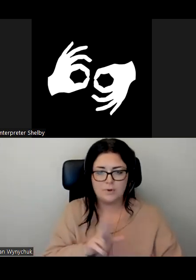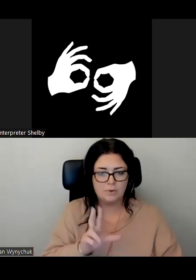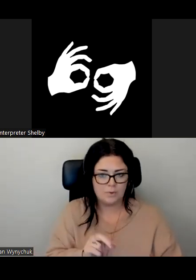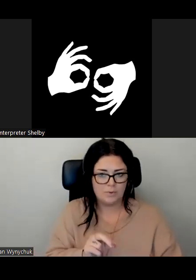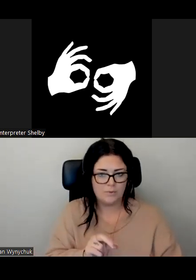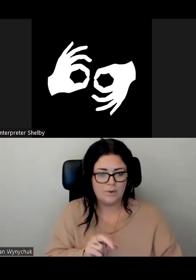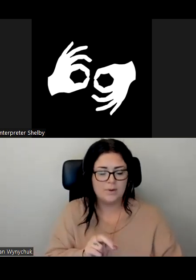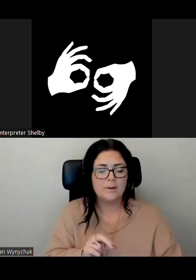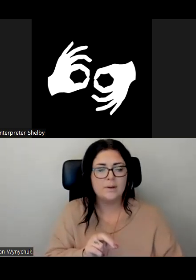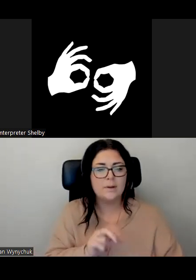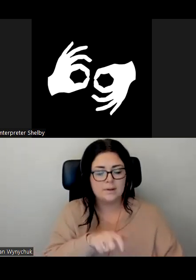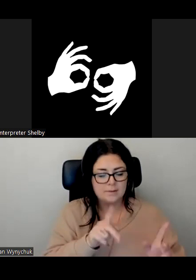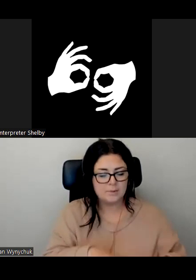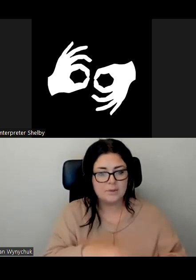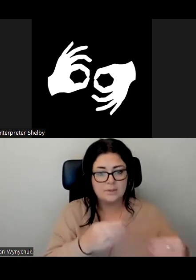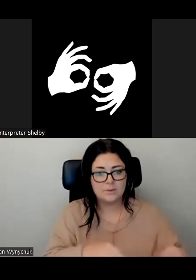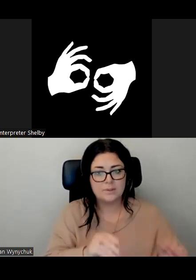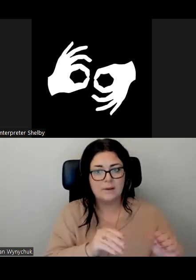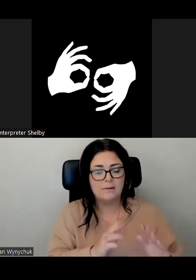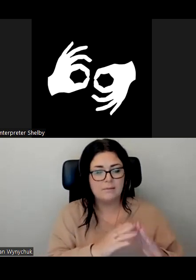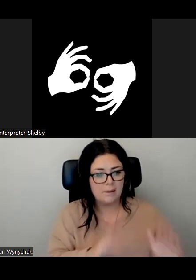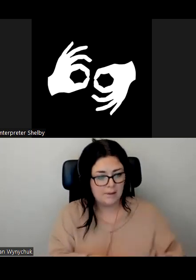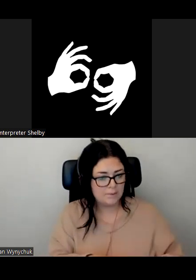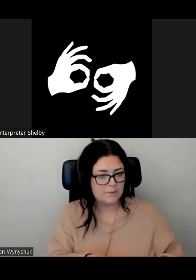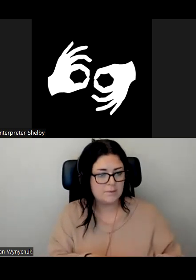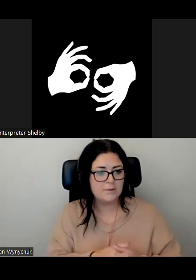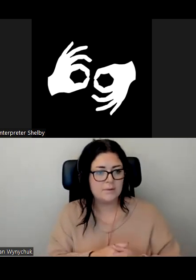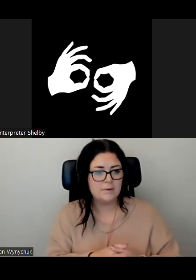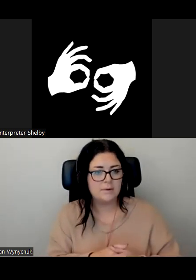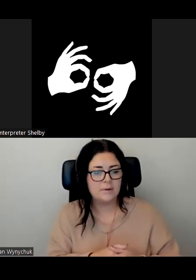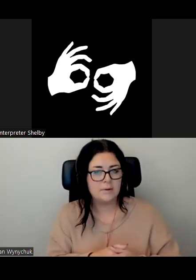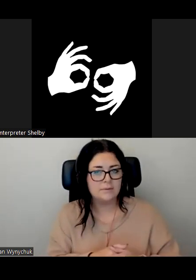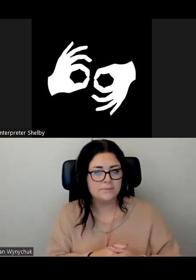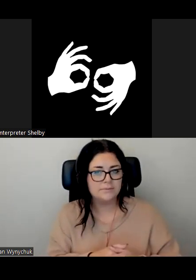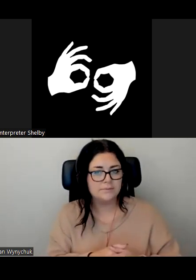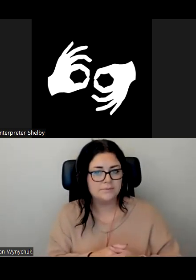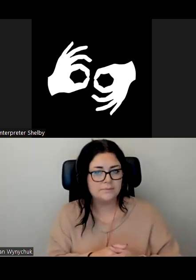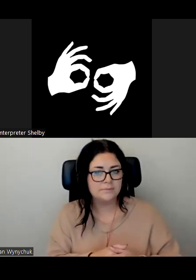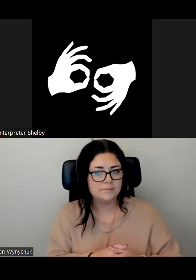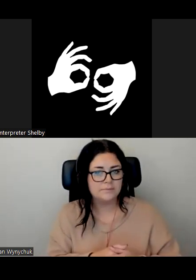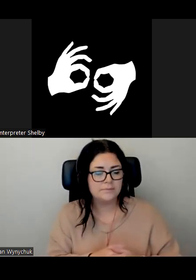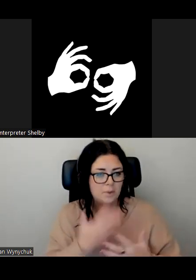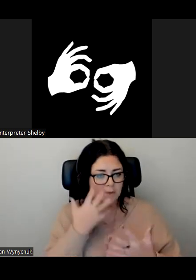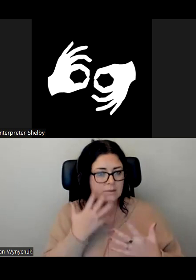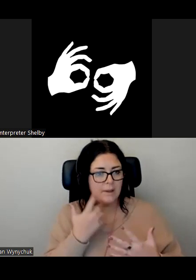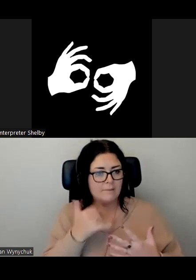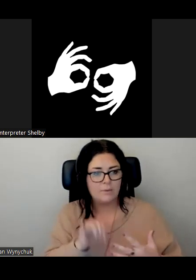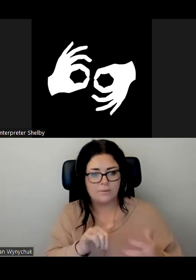made retroactive to the retirement date, and that's something that you know, was quite unfortunate for